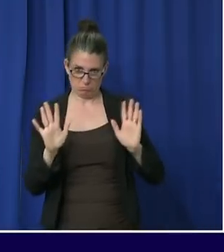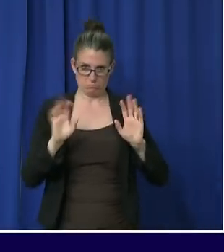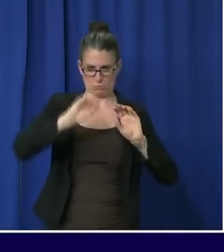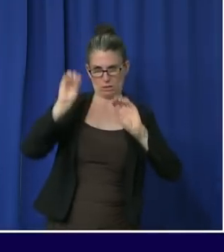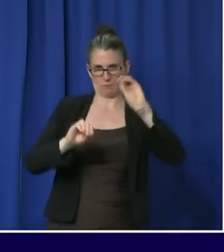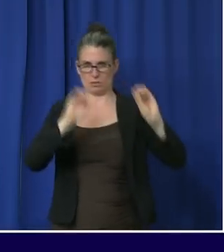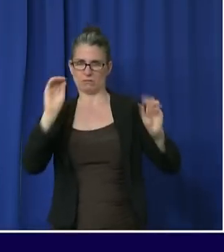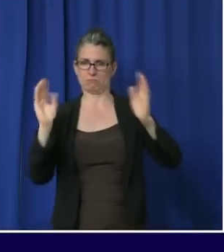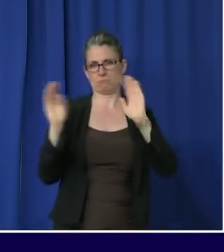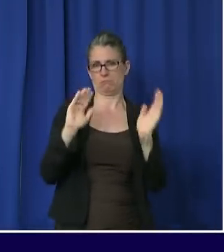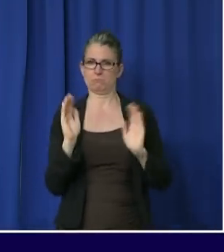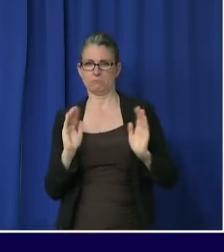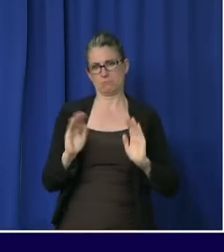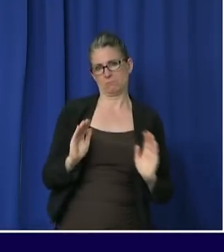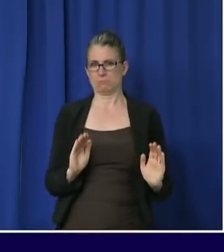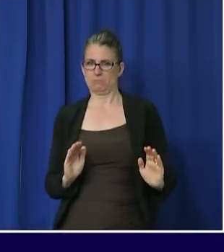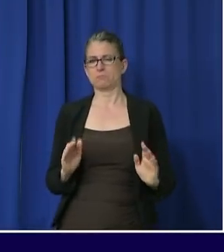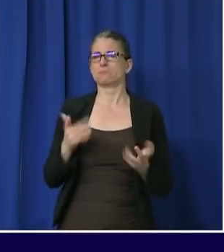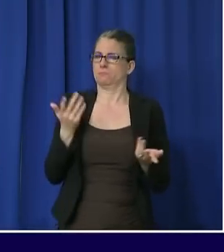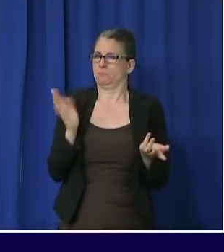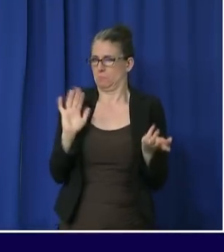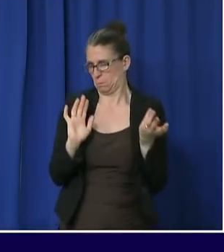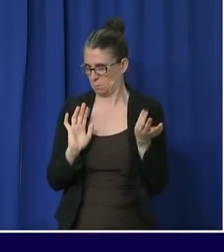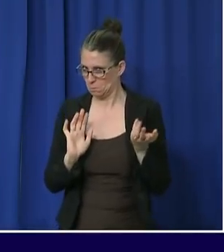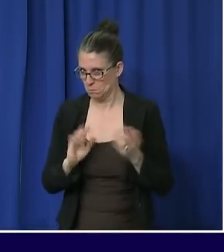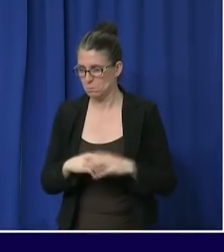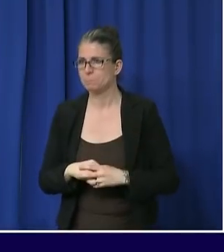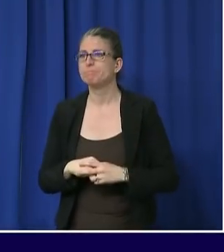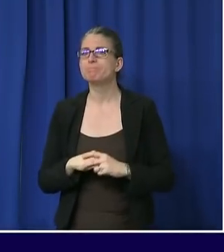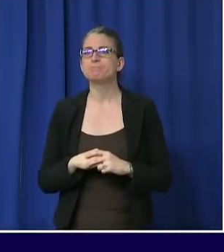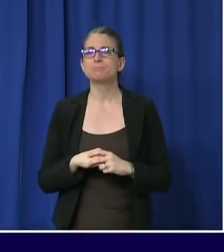going to turn next over to Caitlin Andrews at the BDN.